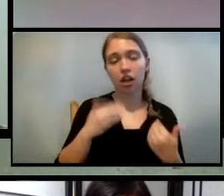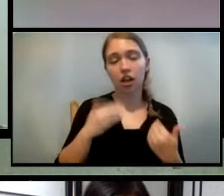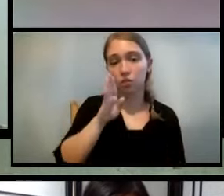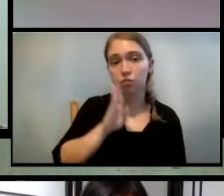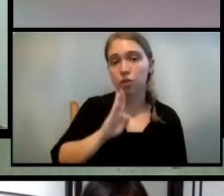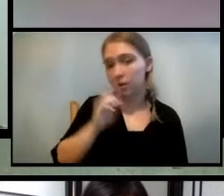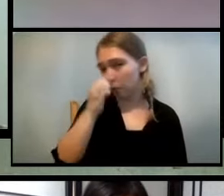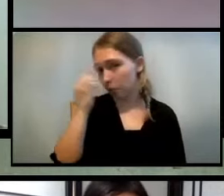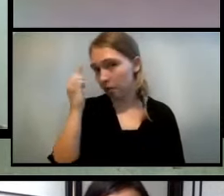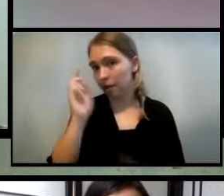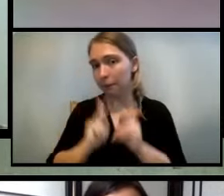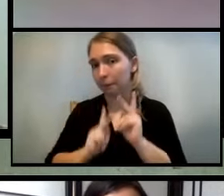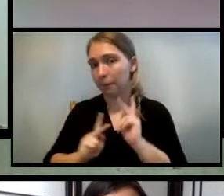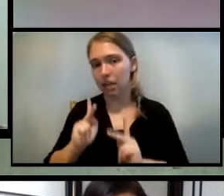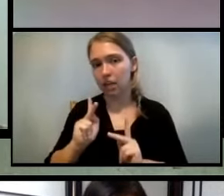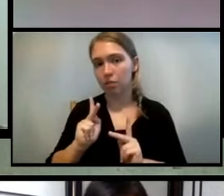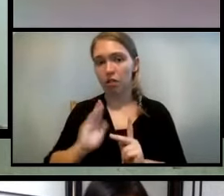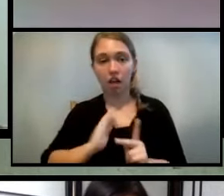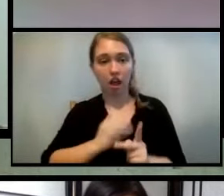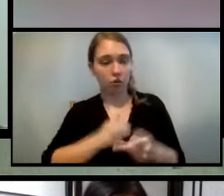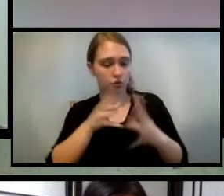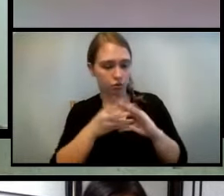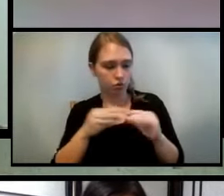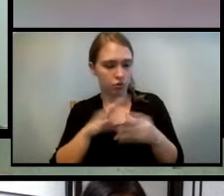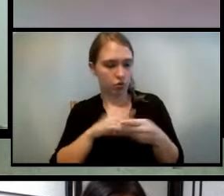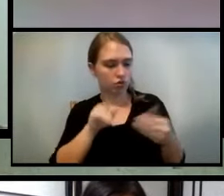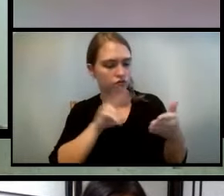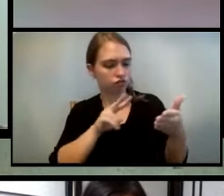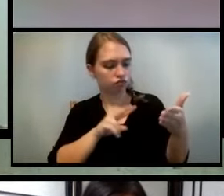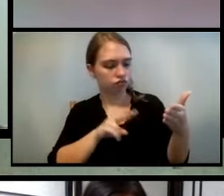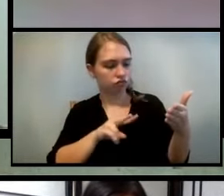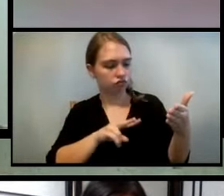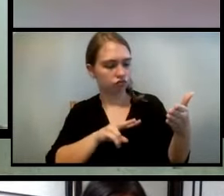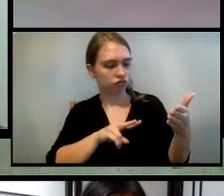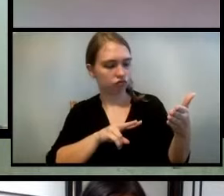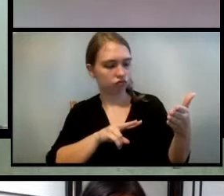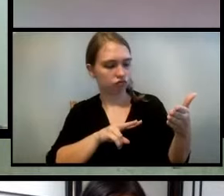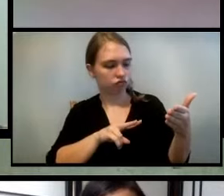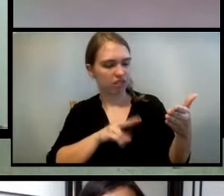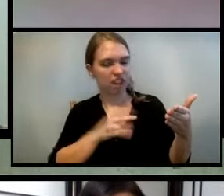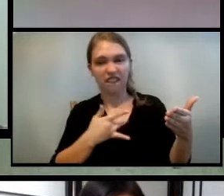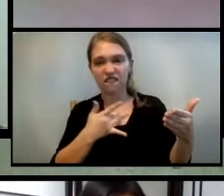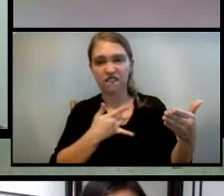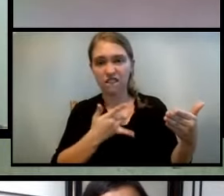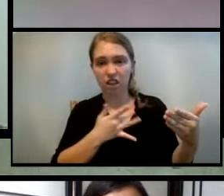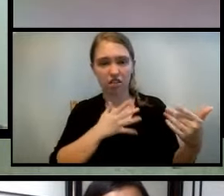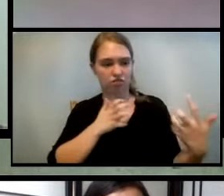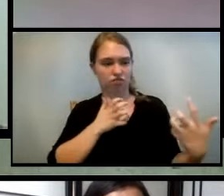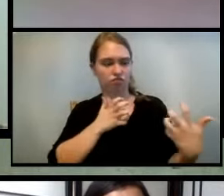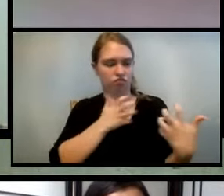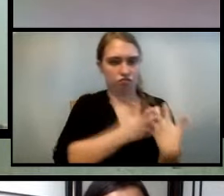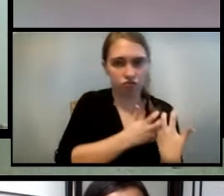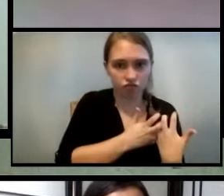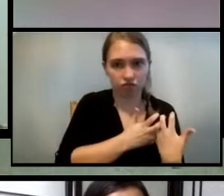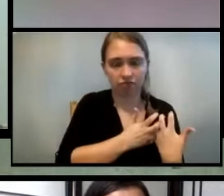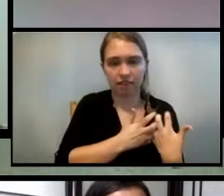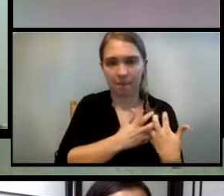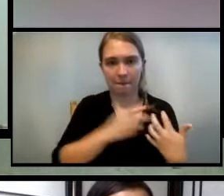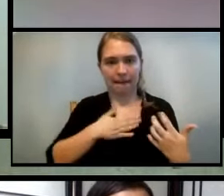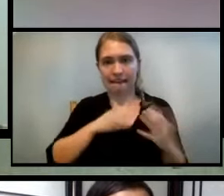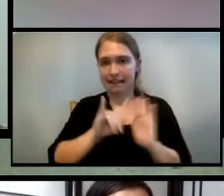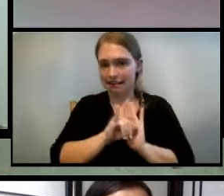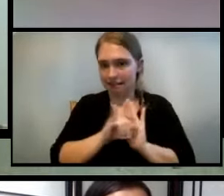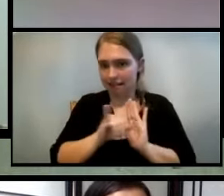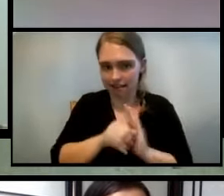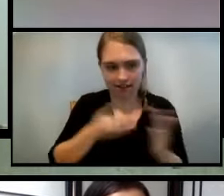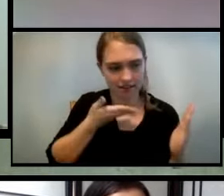are reading our stories and are seeing themselves reflected in their pages. They're seeing